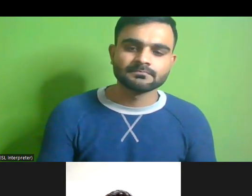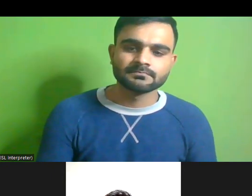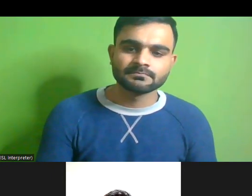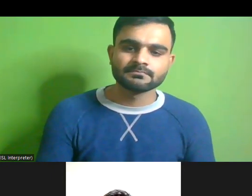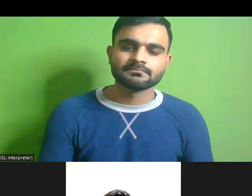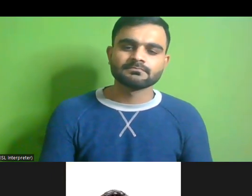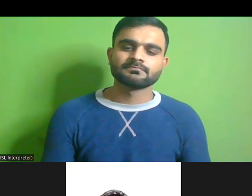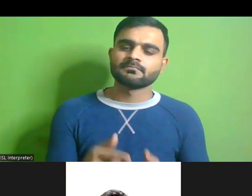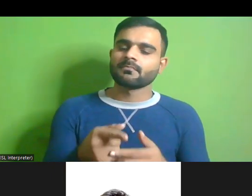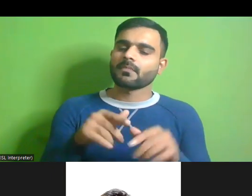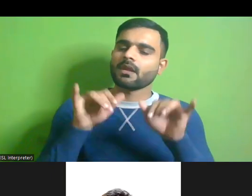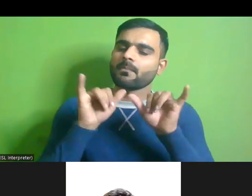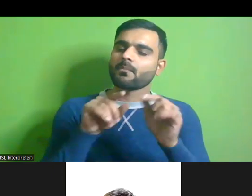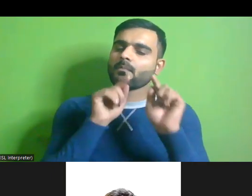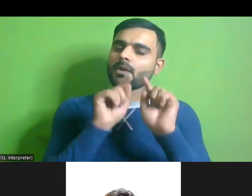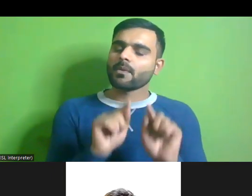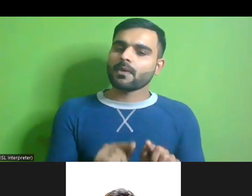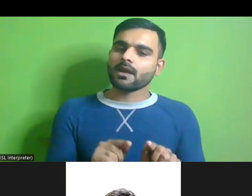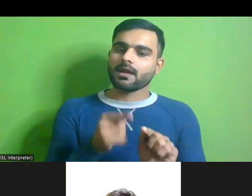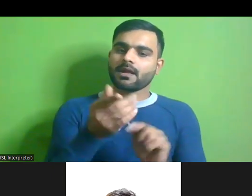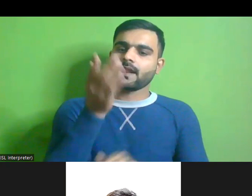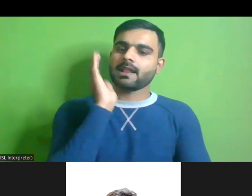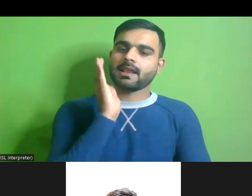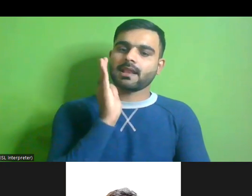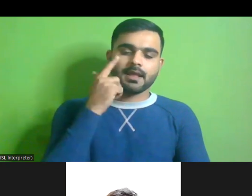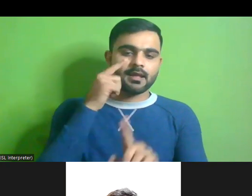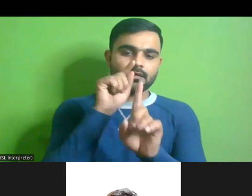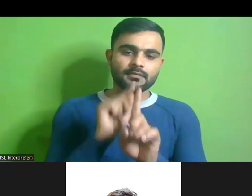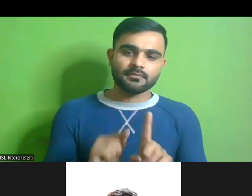is the major argument you are floating in your lecture is that